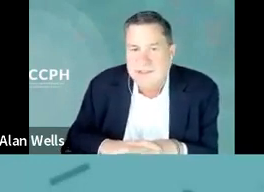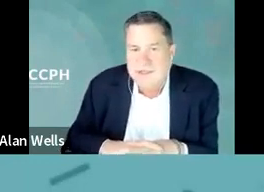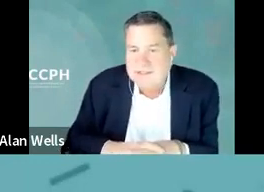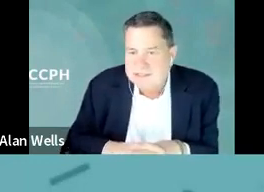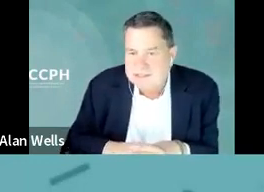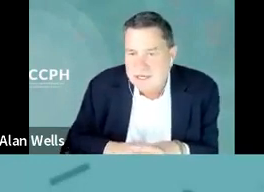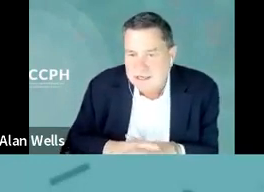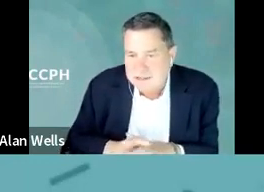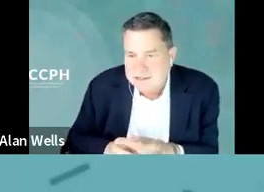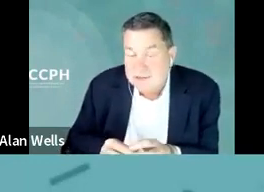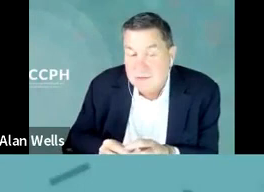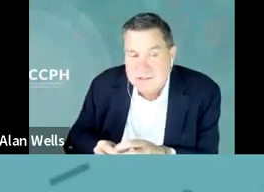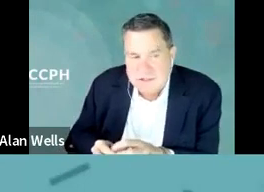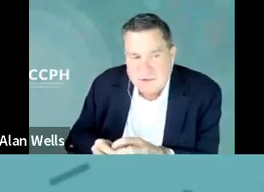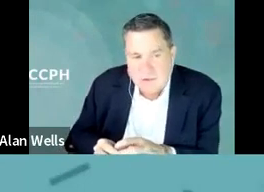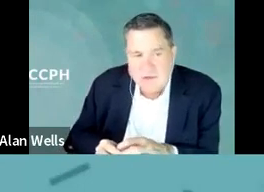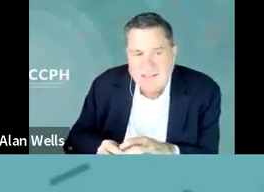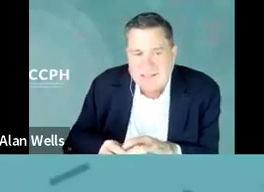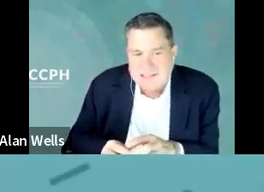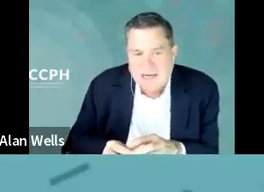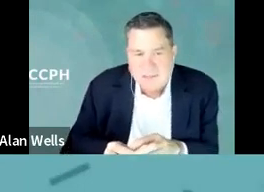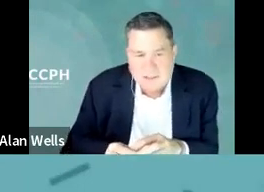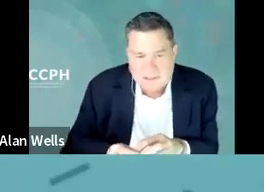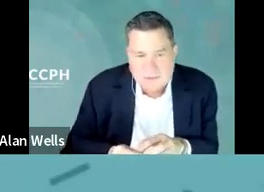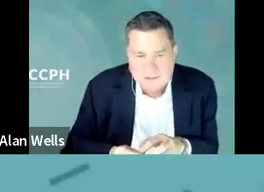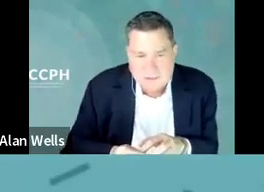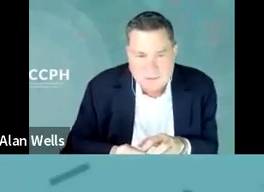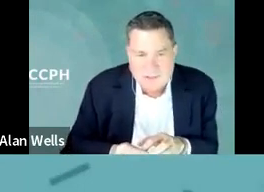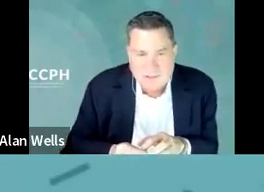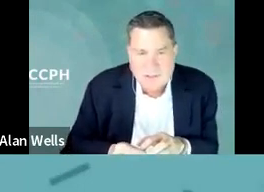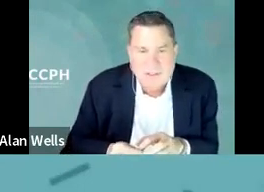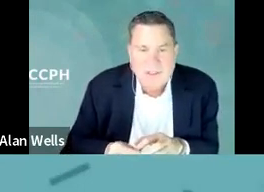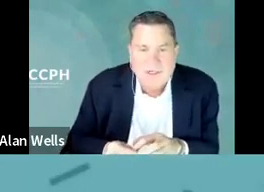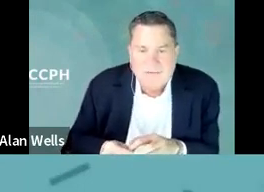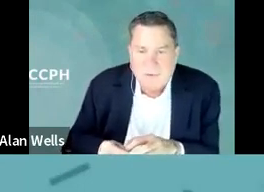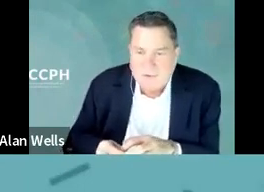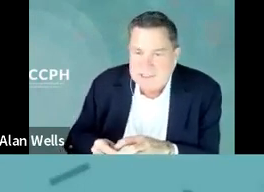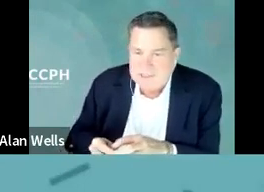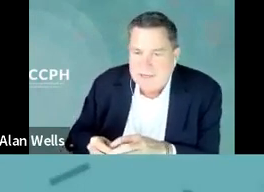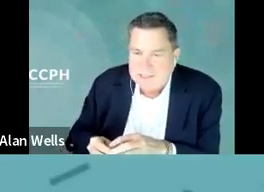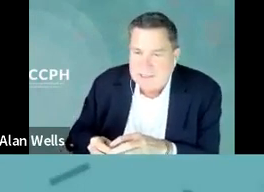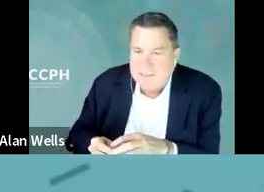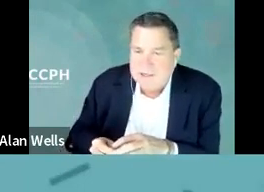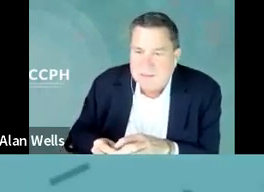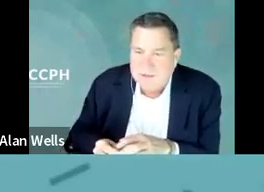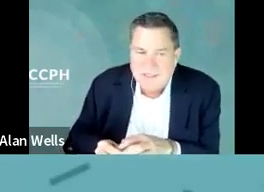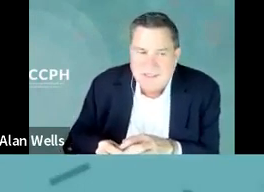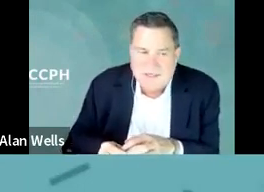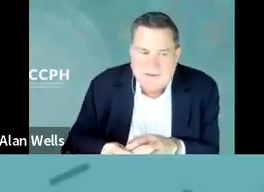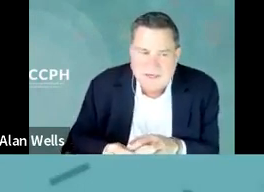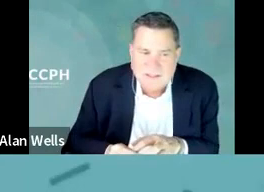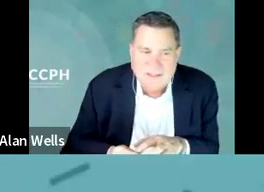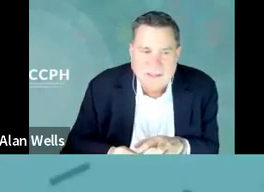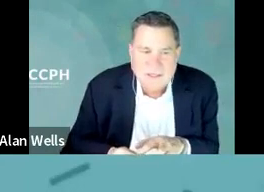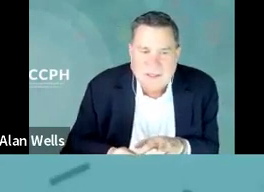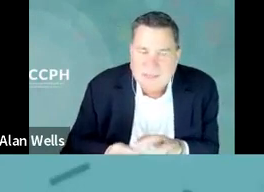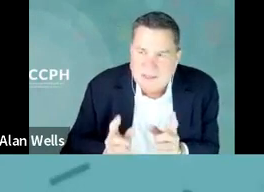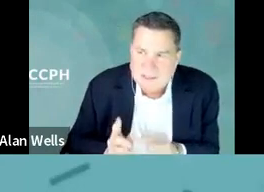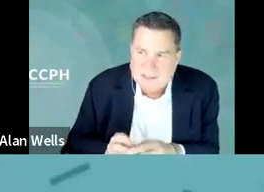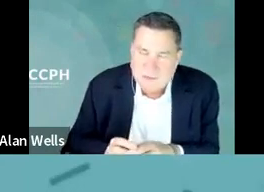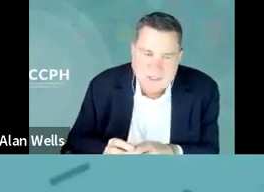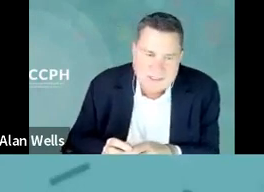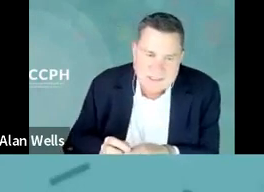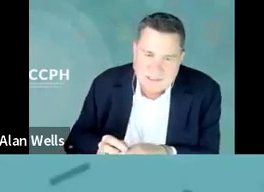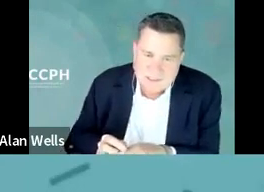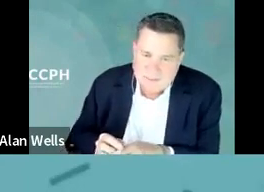approach designed to ensure and establish structures for participation by communities affected